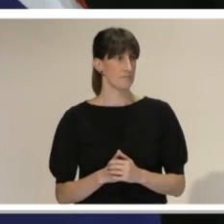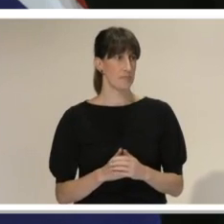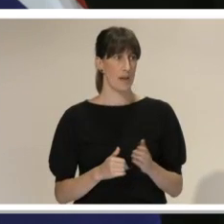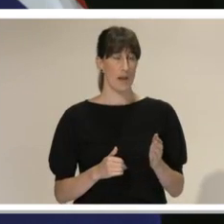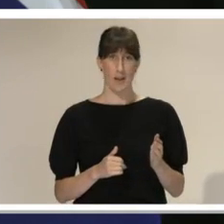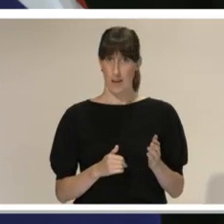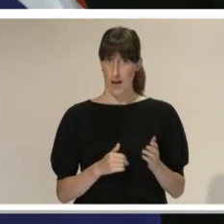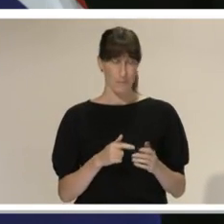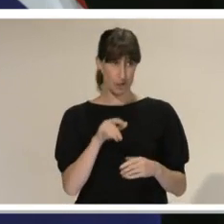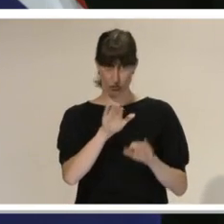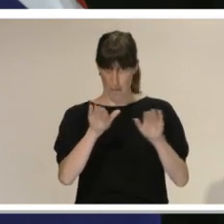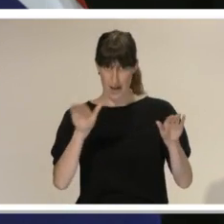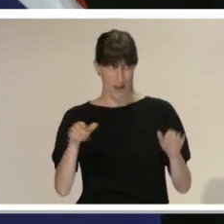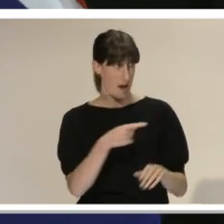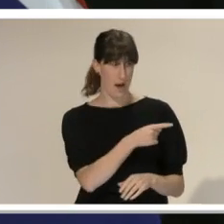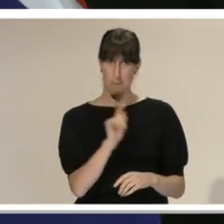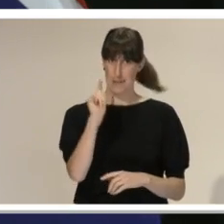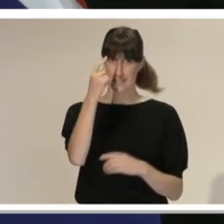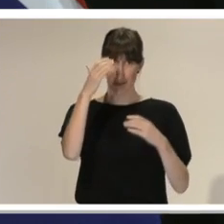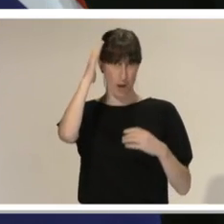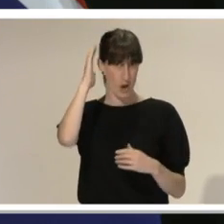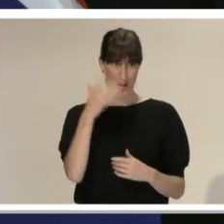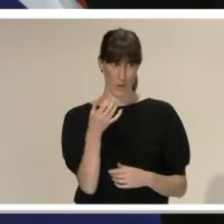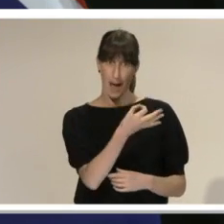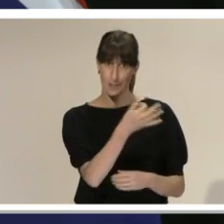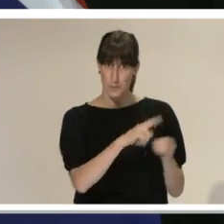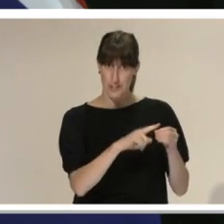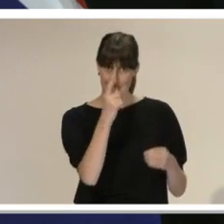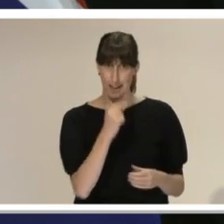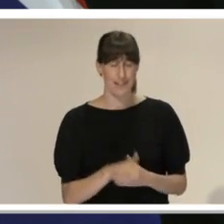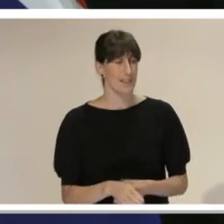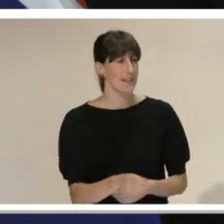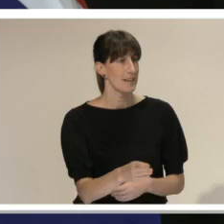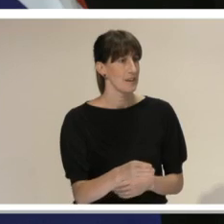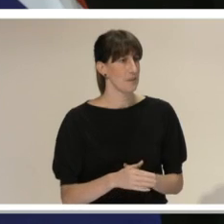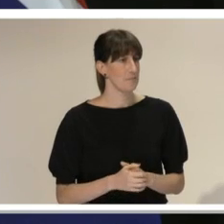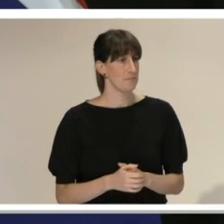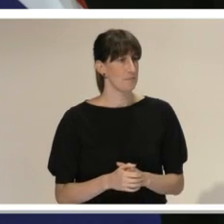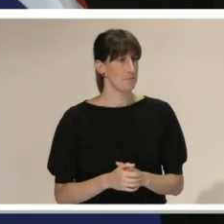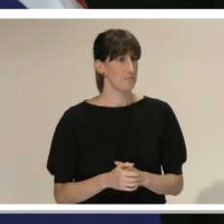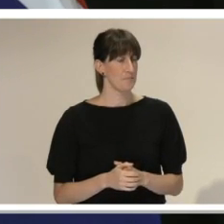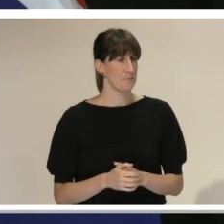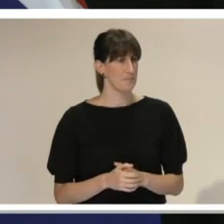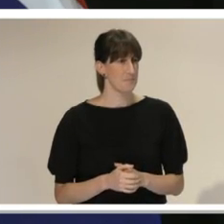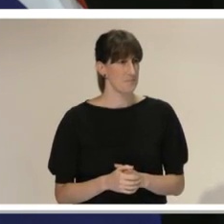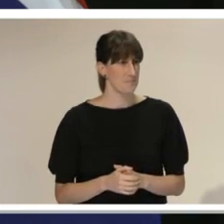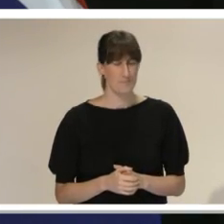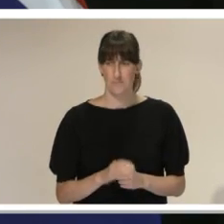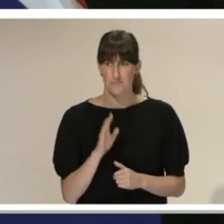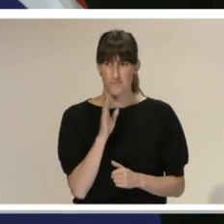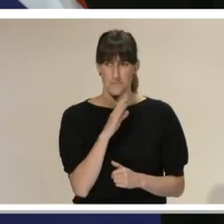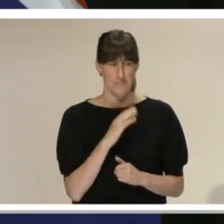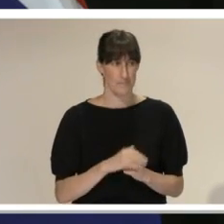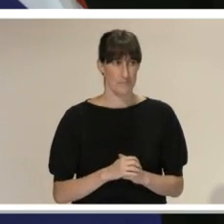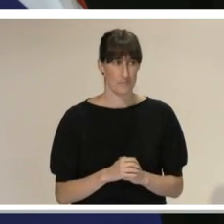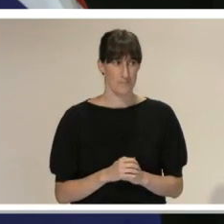available for questions as well. Derek. You said previously you can't freeze commercial rents. There's no legislative mechanism for you to do that. But